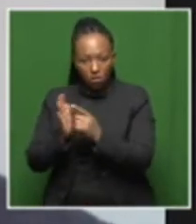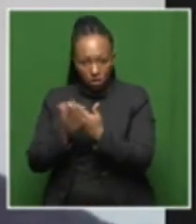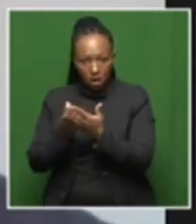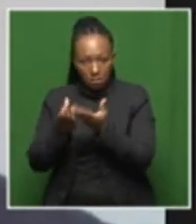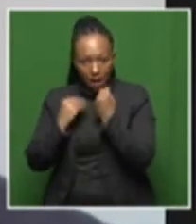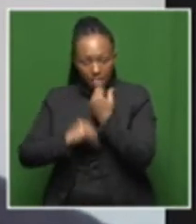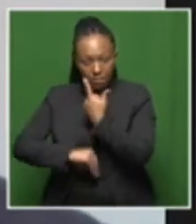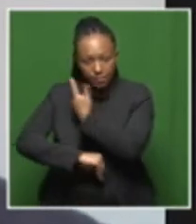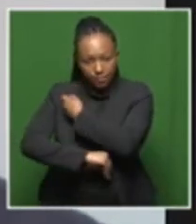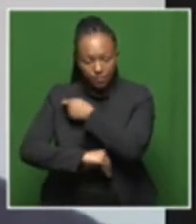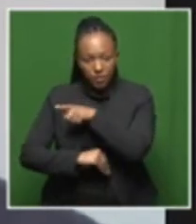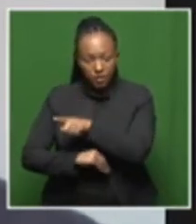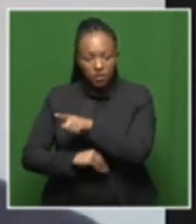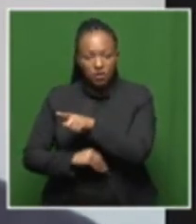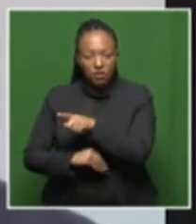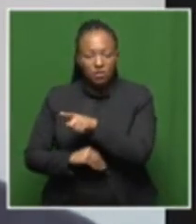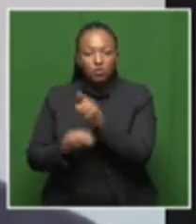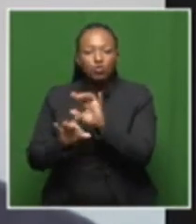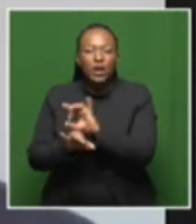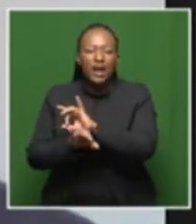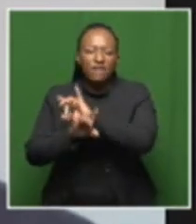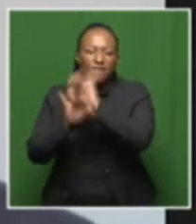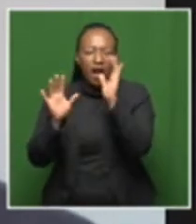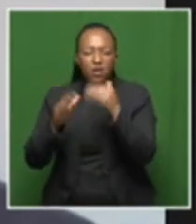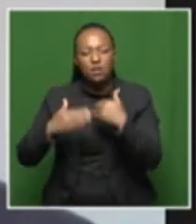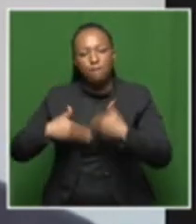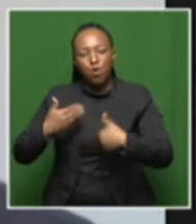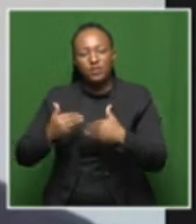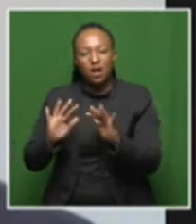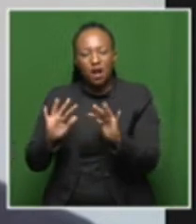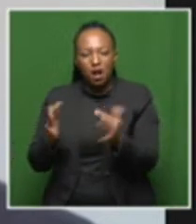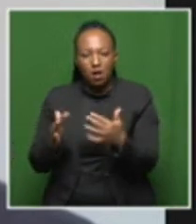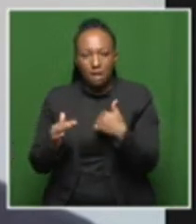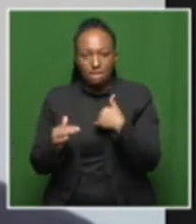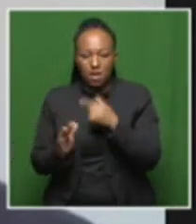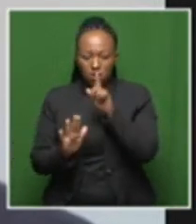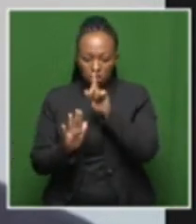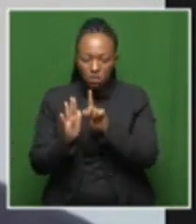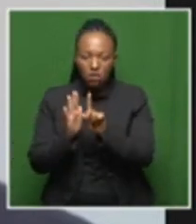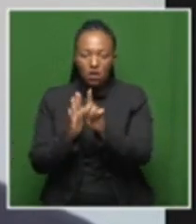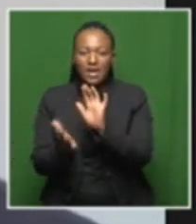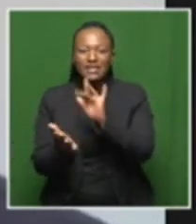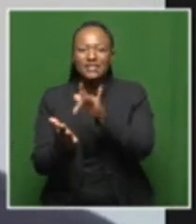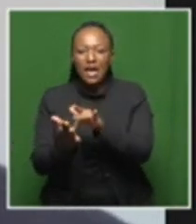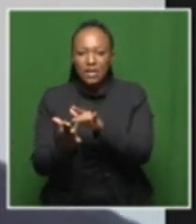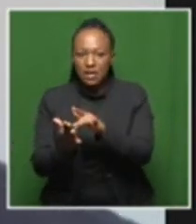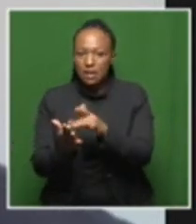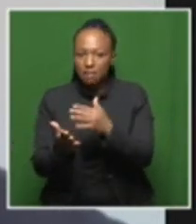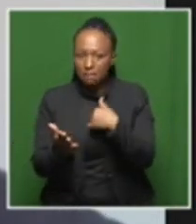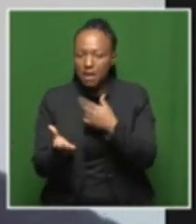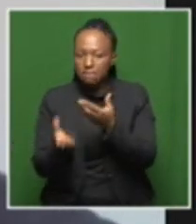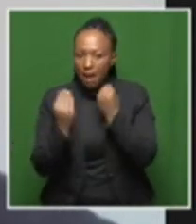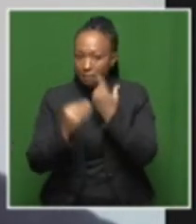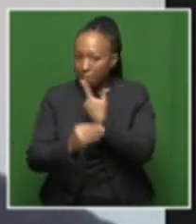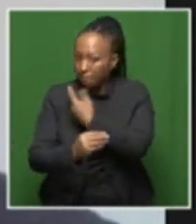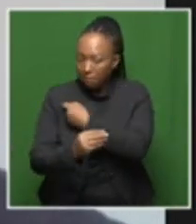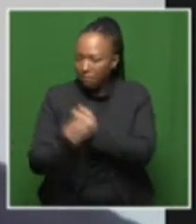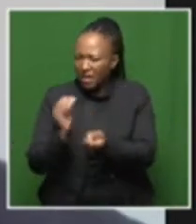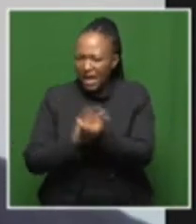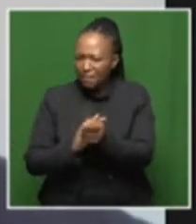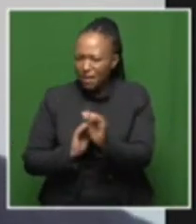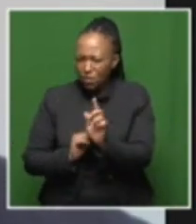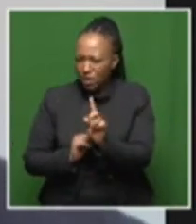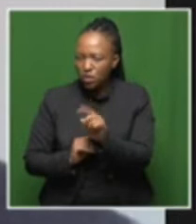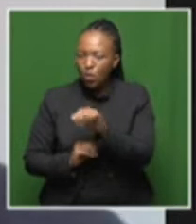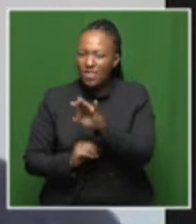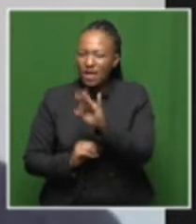the question is around clarification exactly on the process. If I go to the vaccine side, am I going to be vaccinated, or what happens if I'm